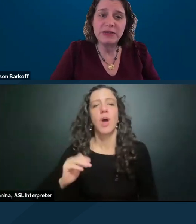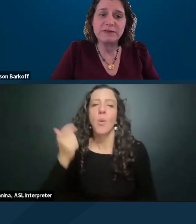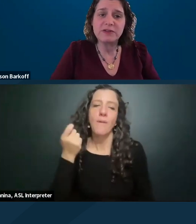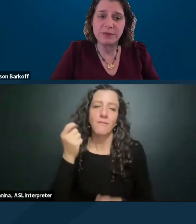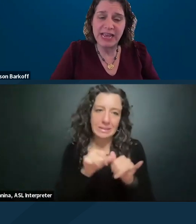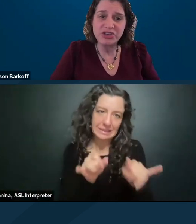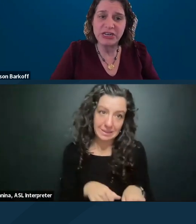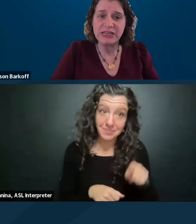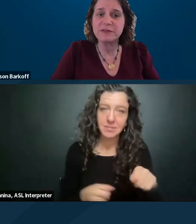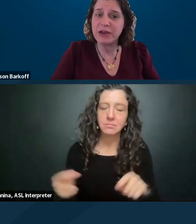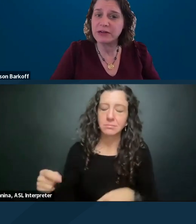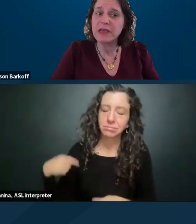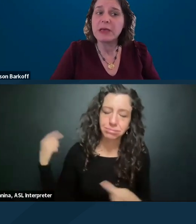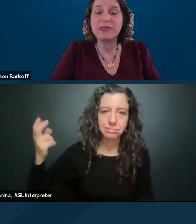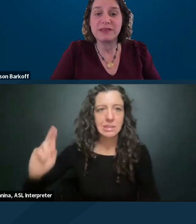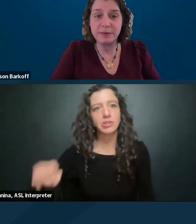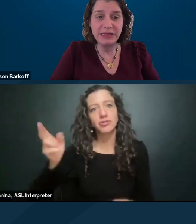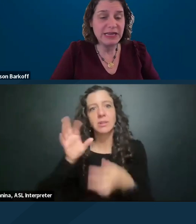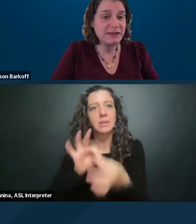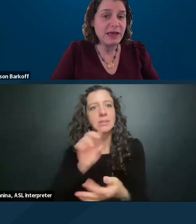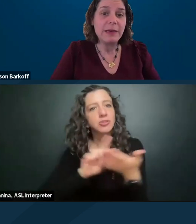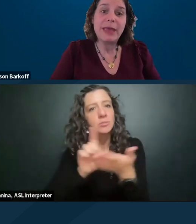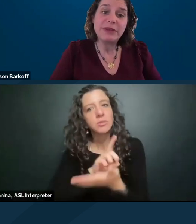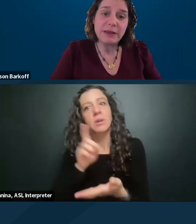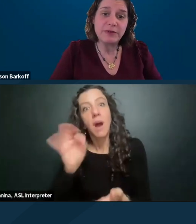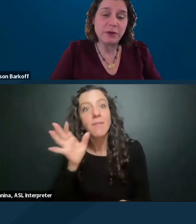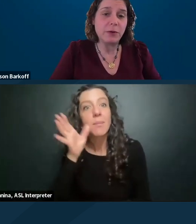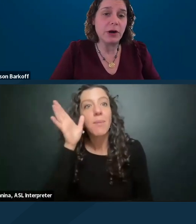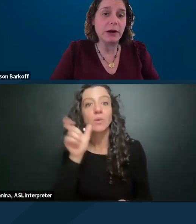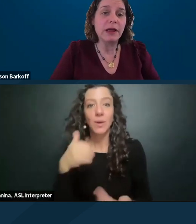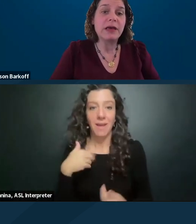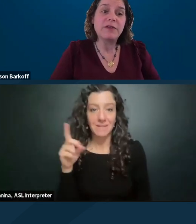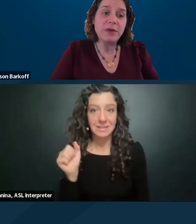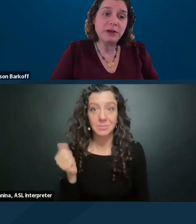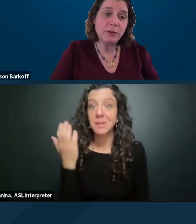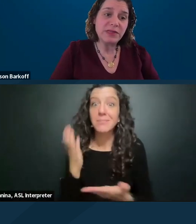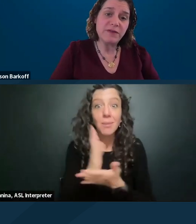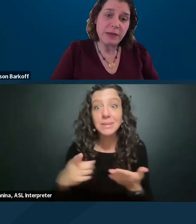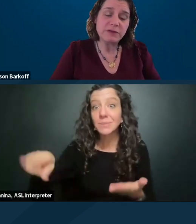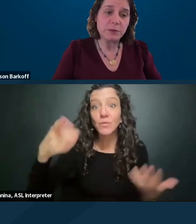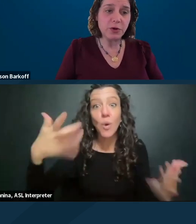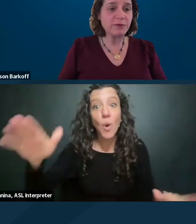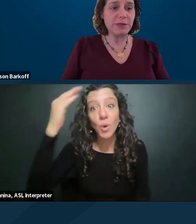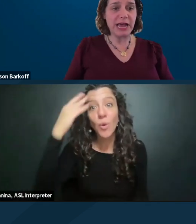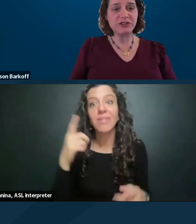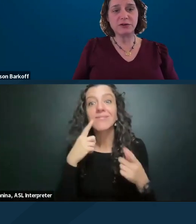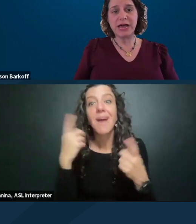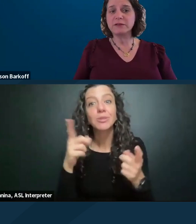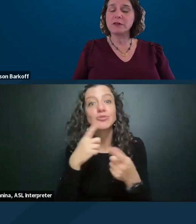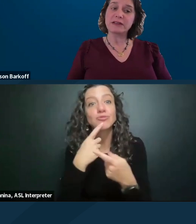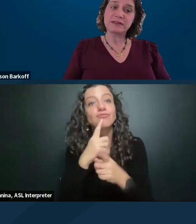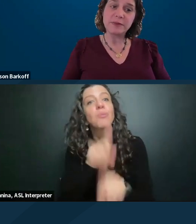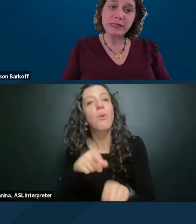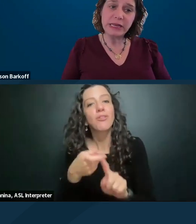long history of discrimination against parents with disabilities. Maybe some of you are familiar with the famous report from the